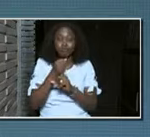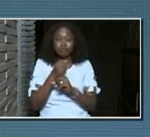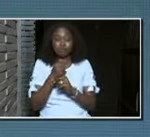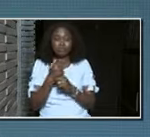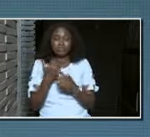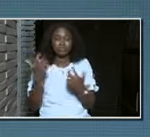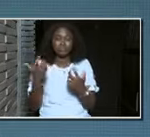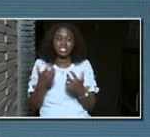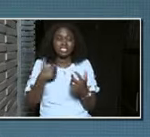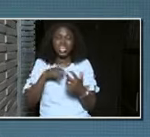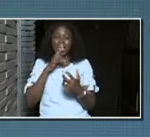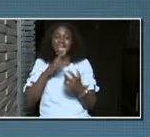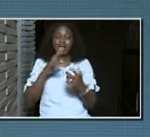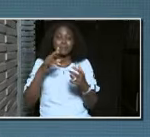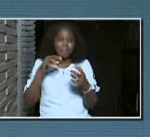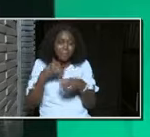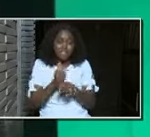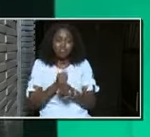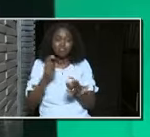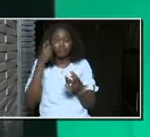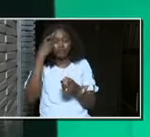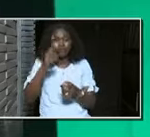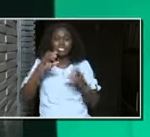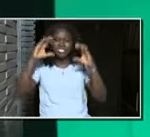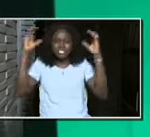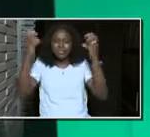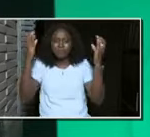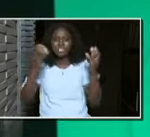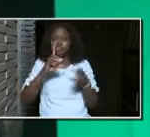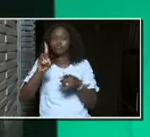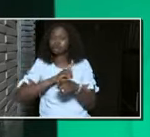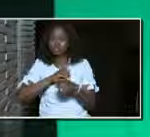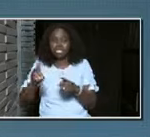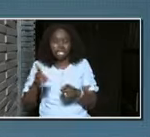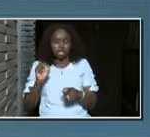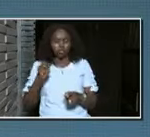upheavals. They were meant for ceremonial duties. We have to go back